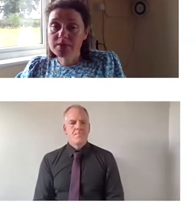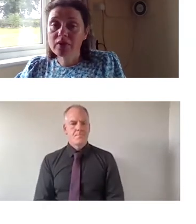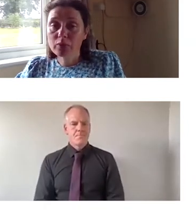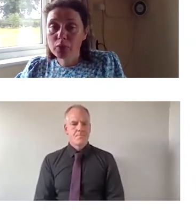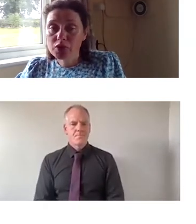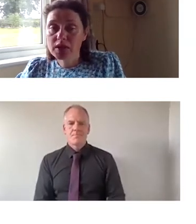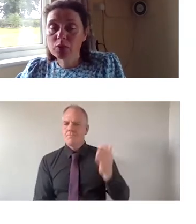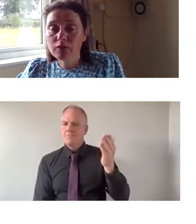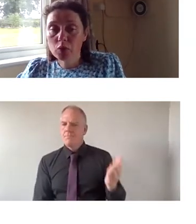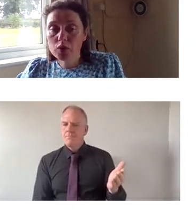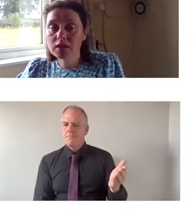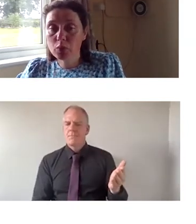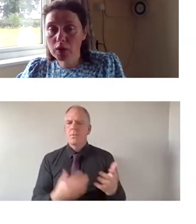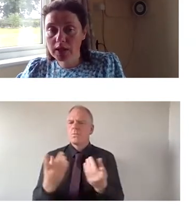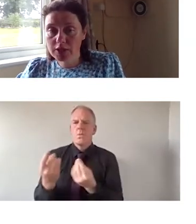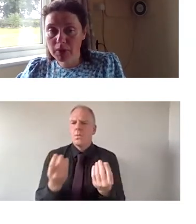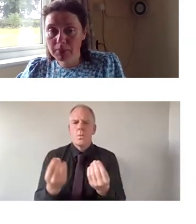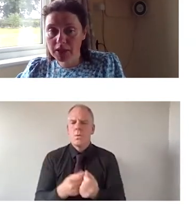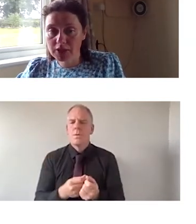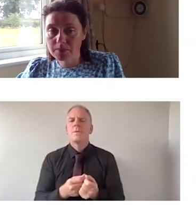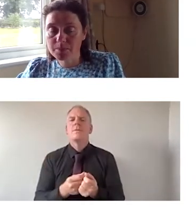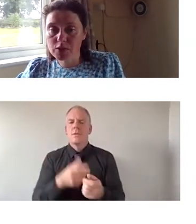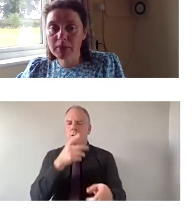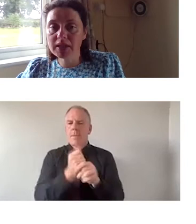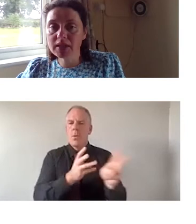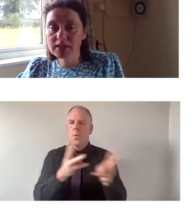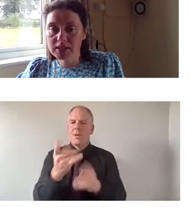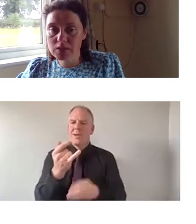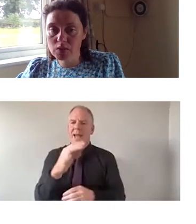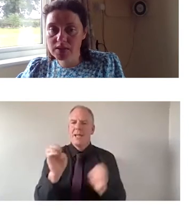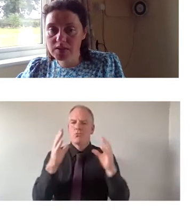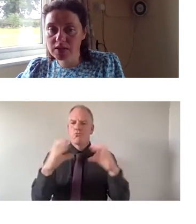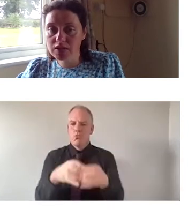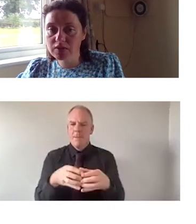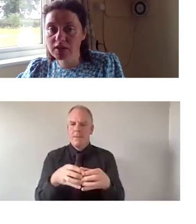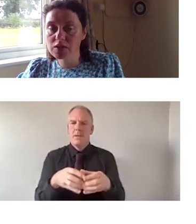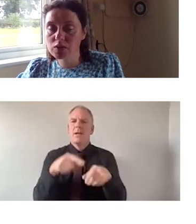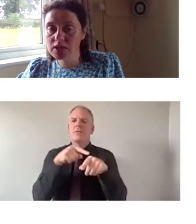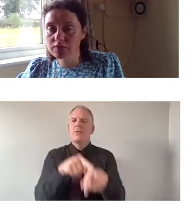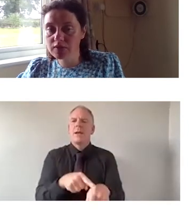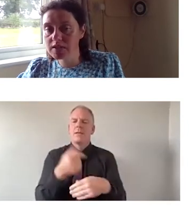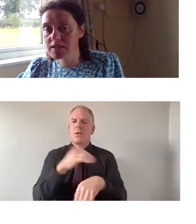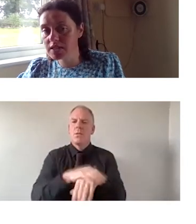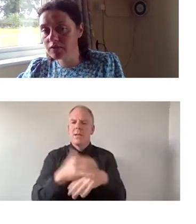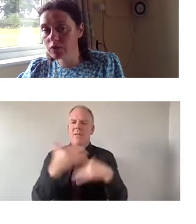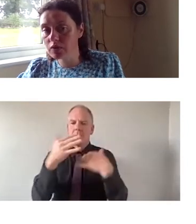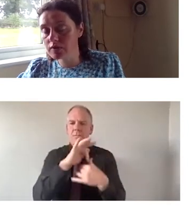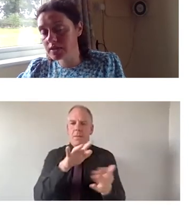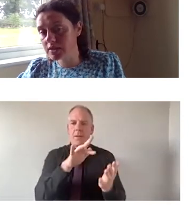In terms of our approach then, we focused on the working age population. So depending on the data source, this is either defined as those aged 15